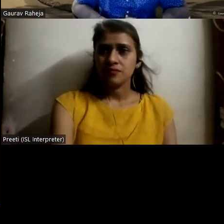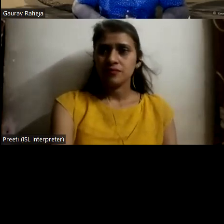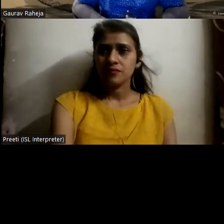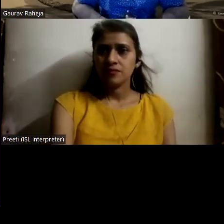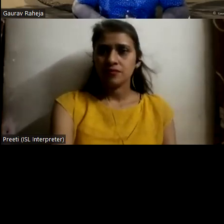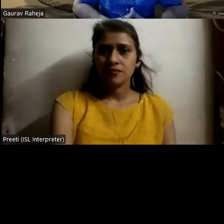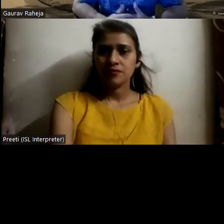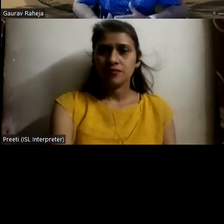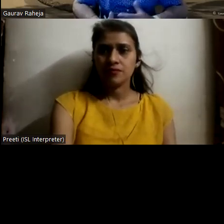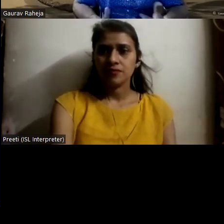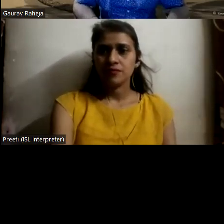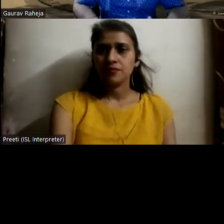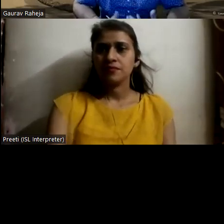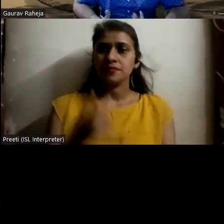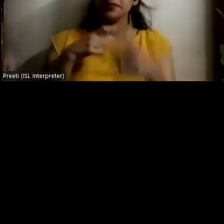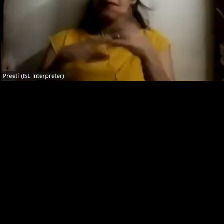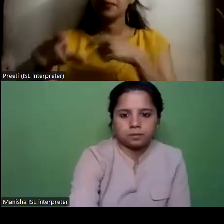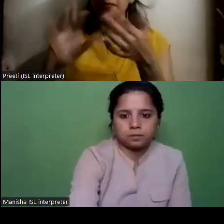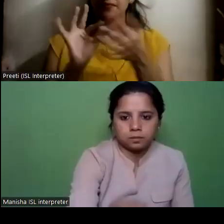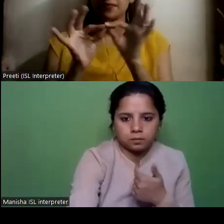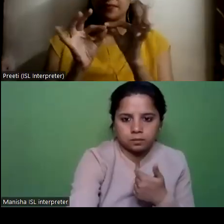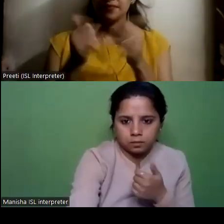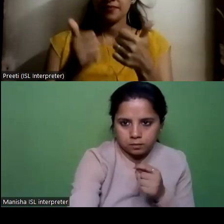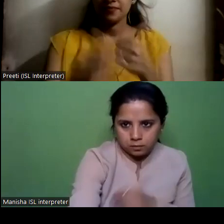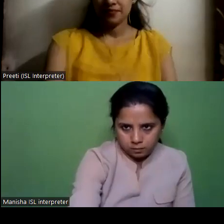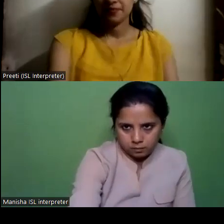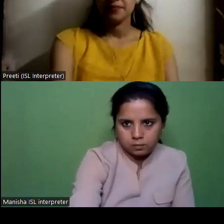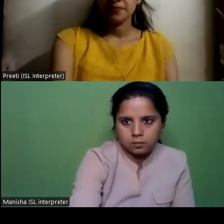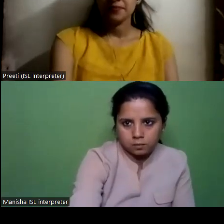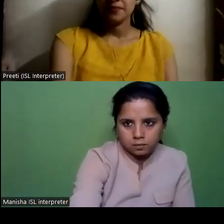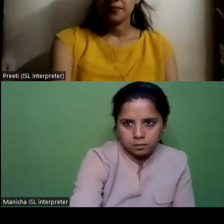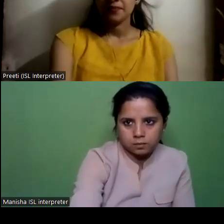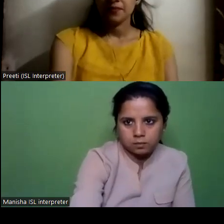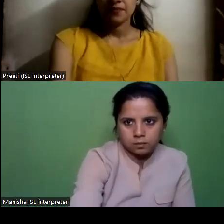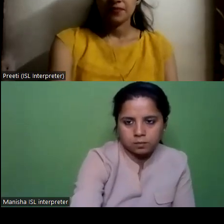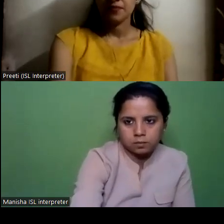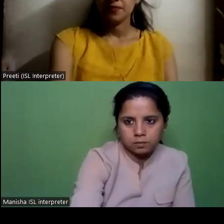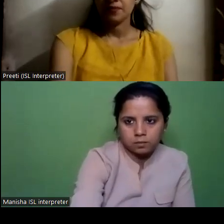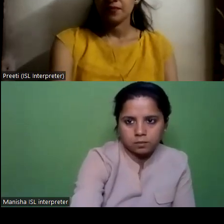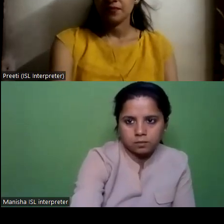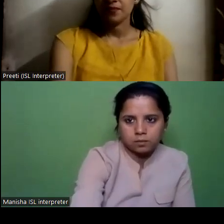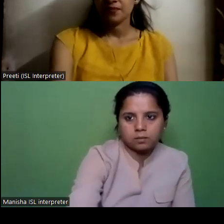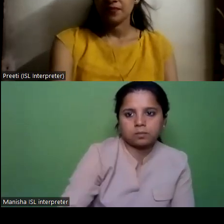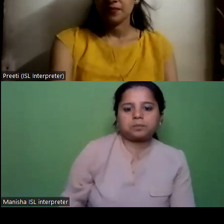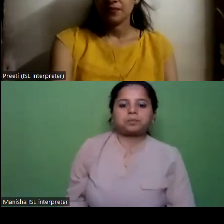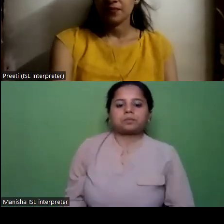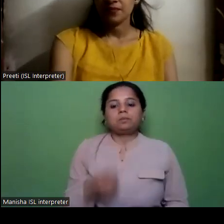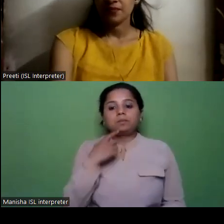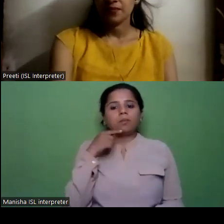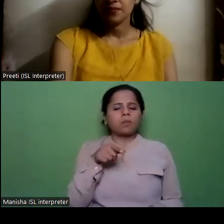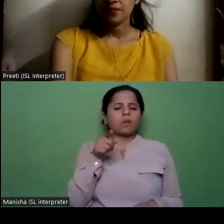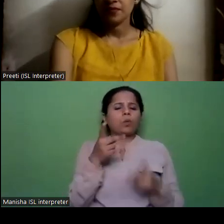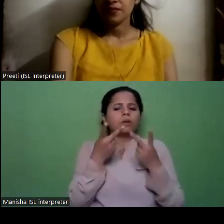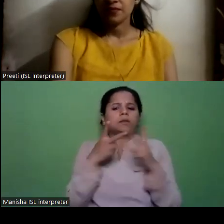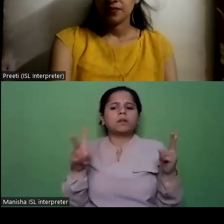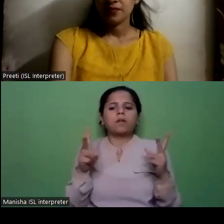this course is in training all of you and the youth of this country. What difference can you make